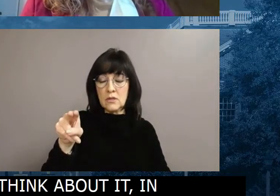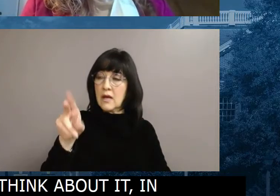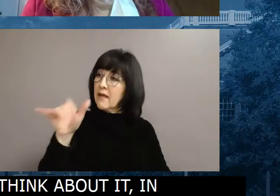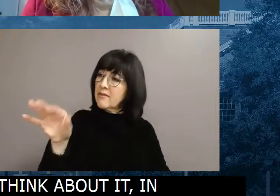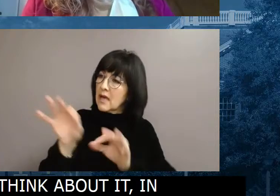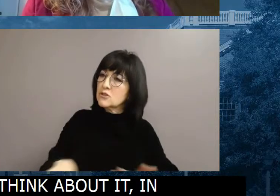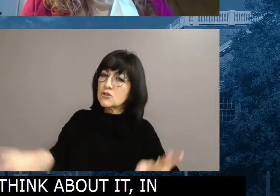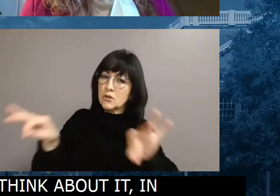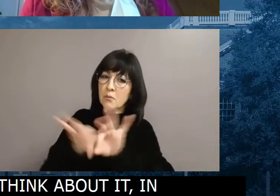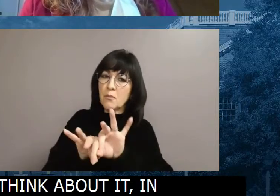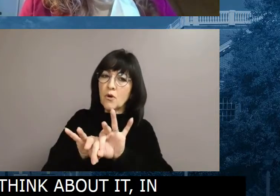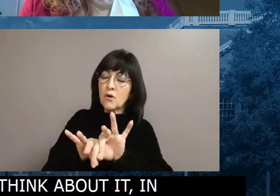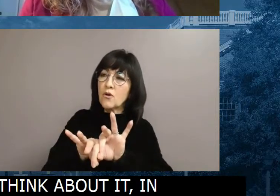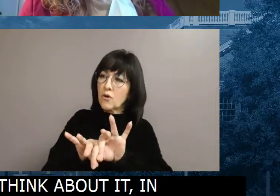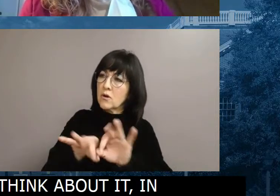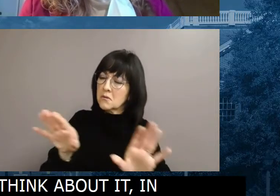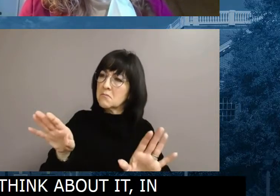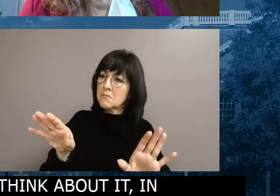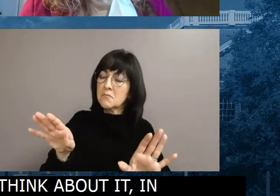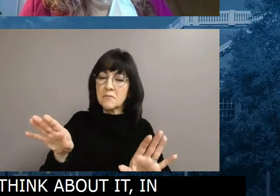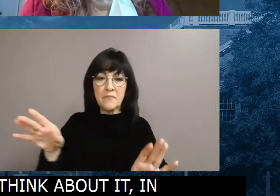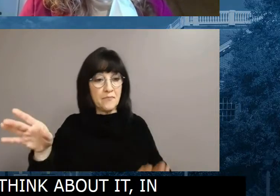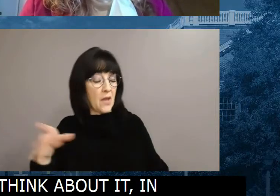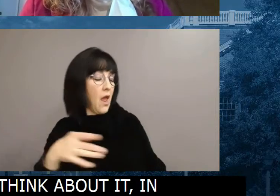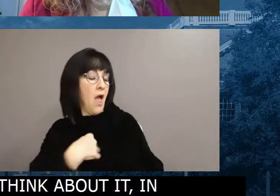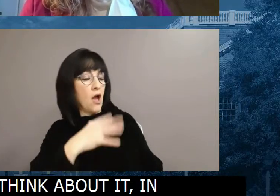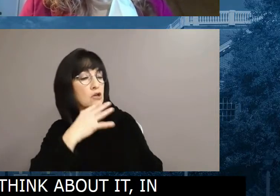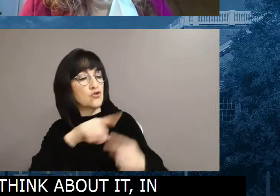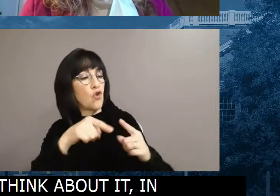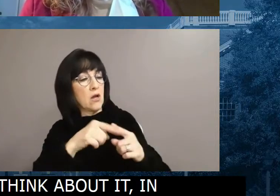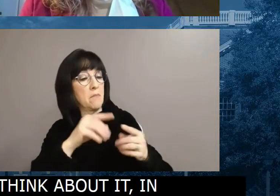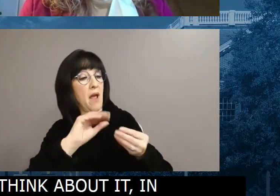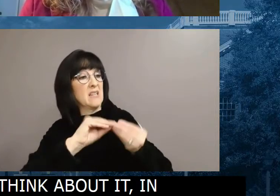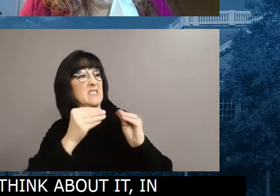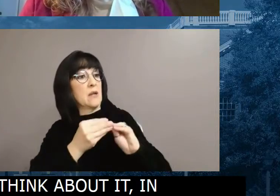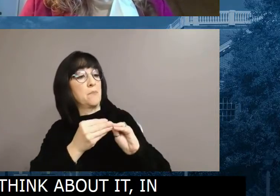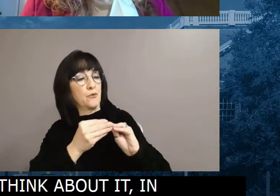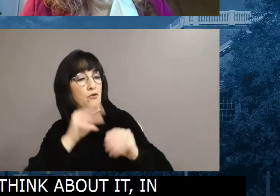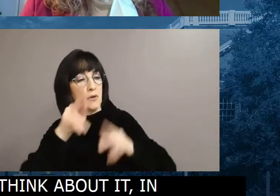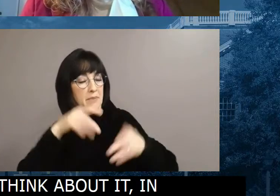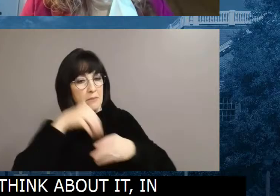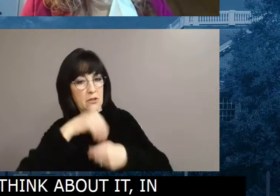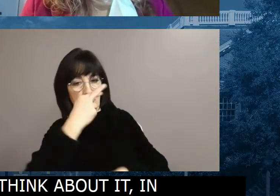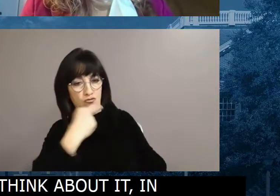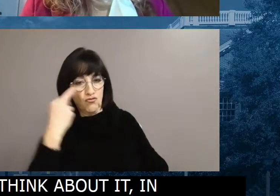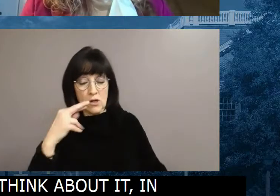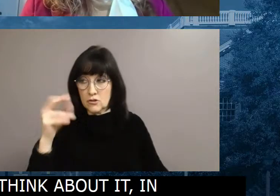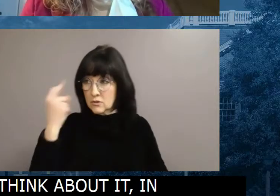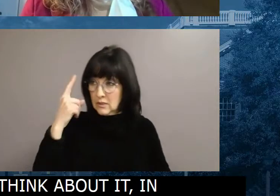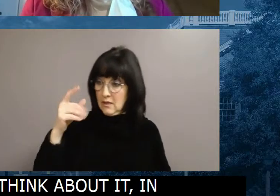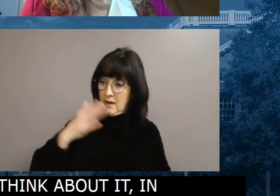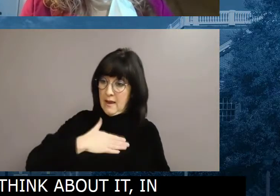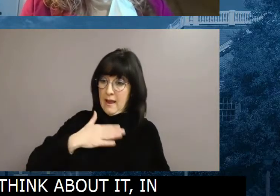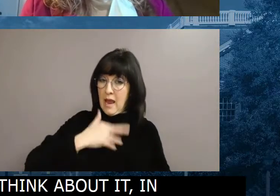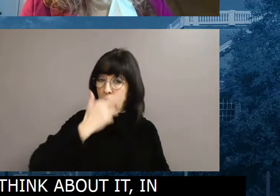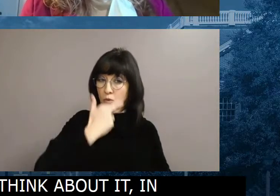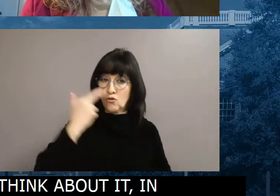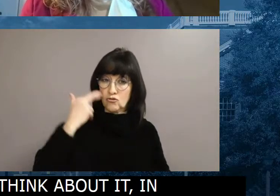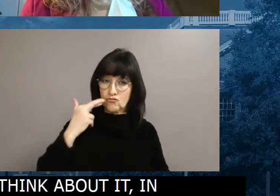don't mean to be flip about it, but it's important because our restaurants with those